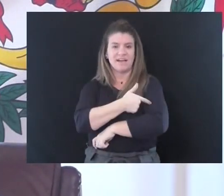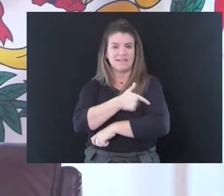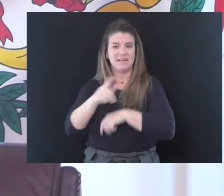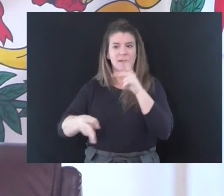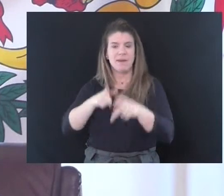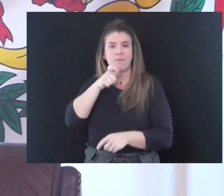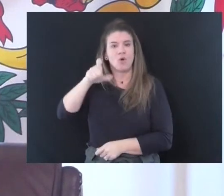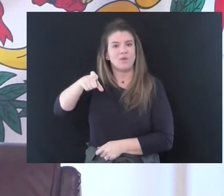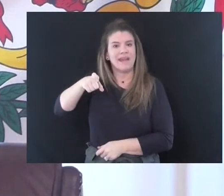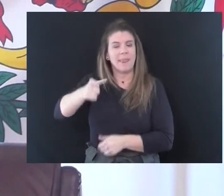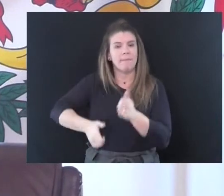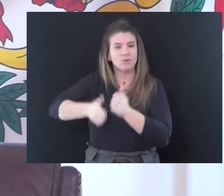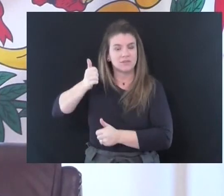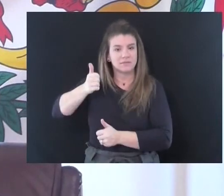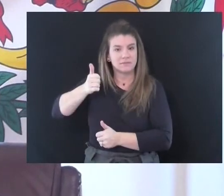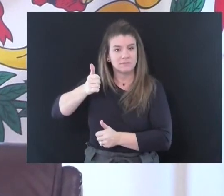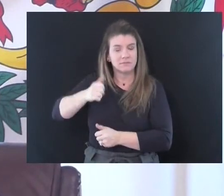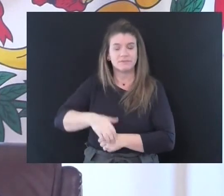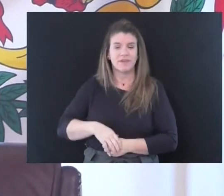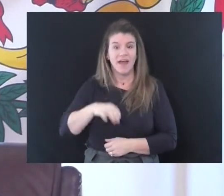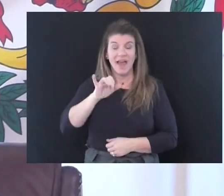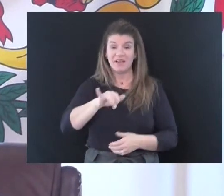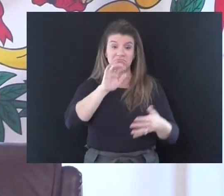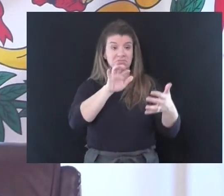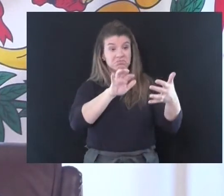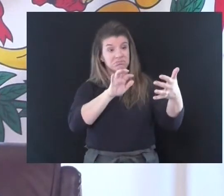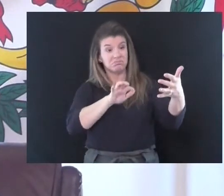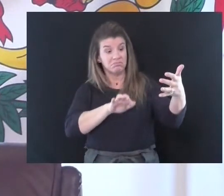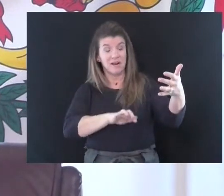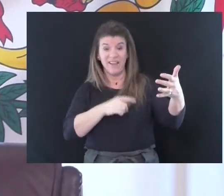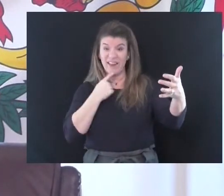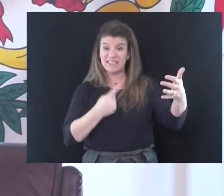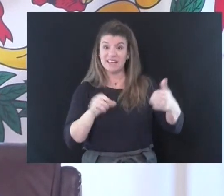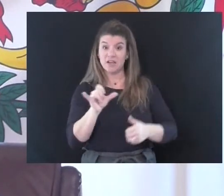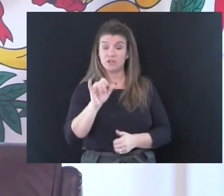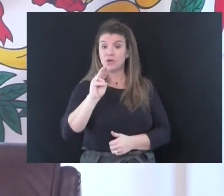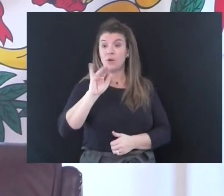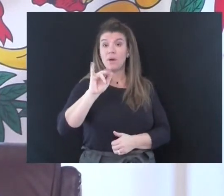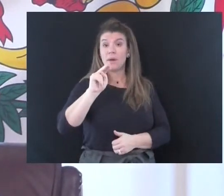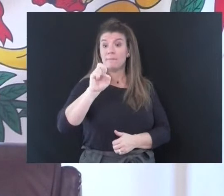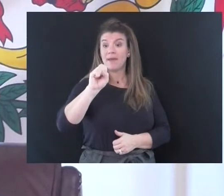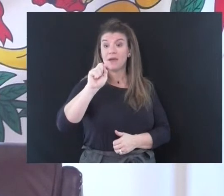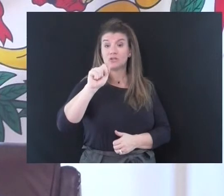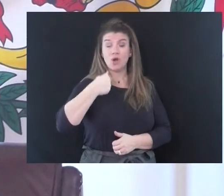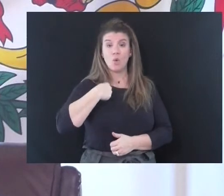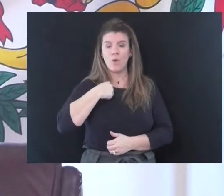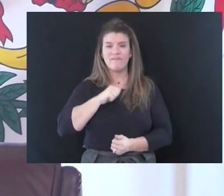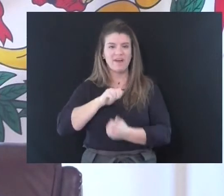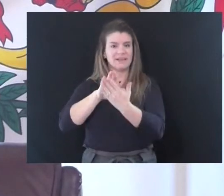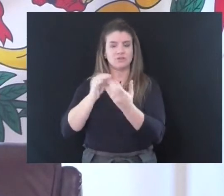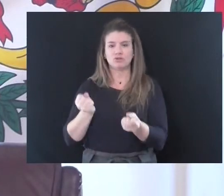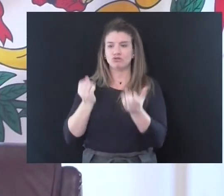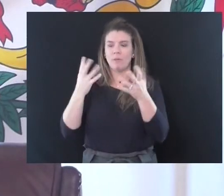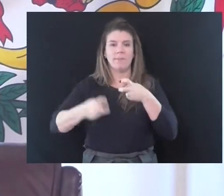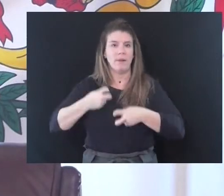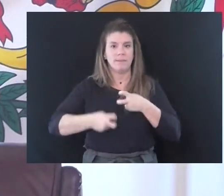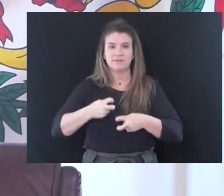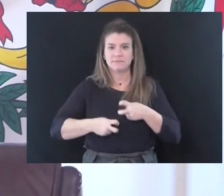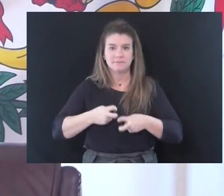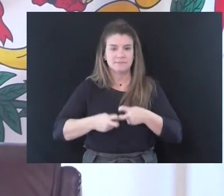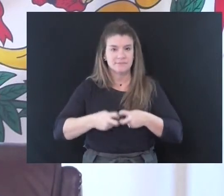those who need it the most. And it goes on to say, in Minnesota, we have faced a myriad of problems,